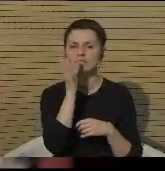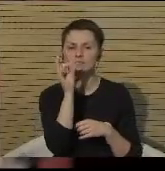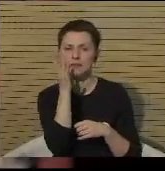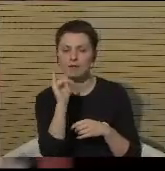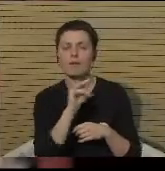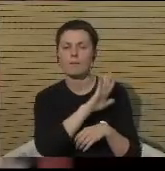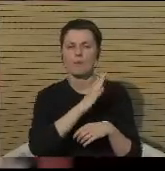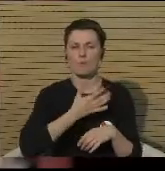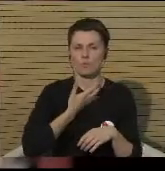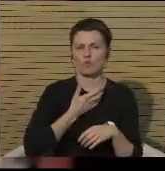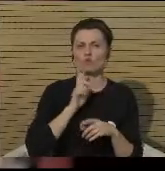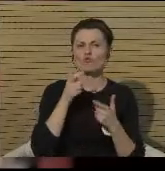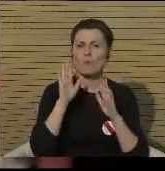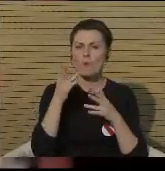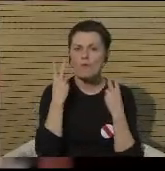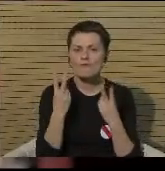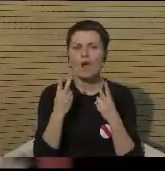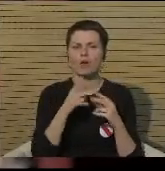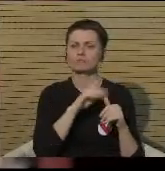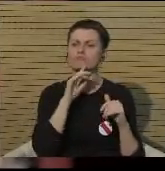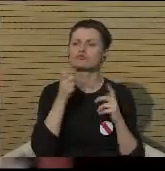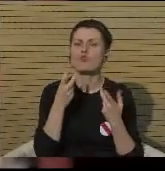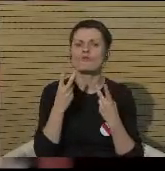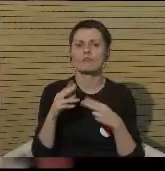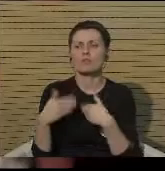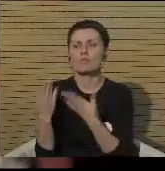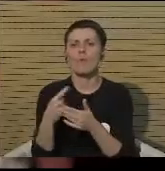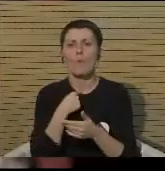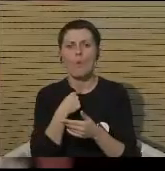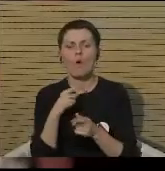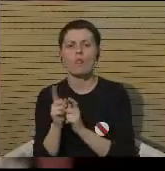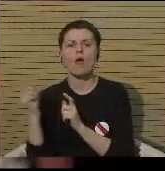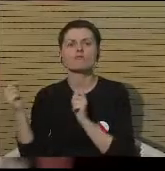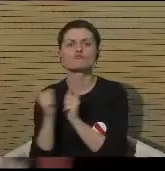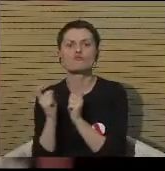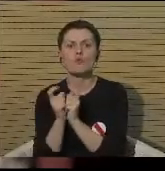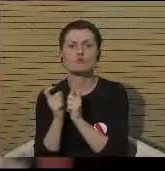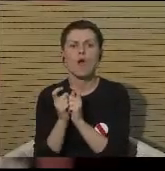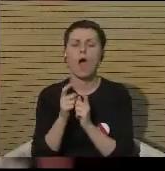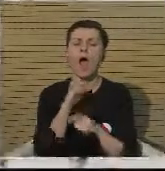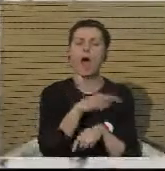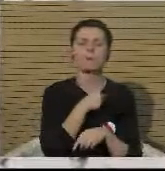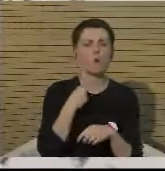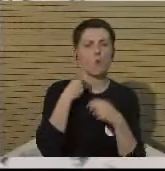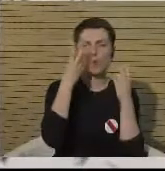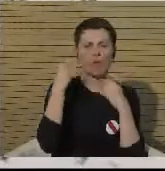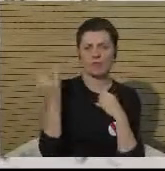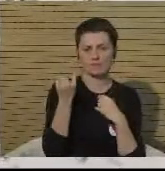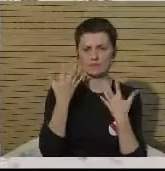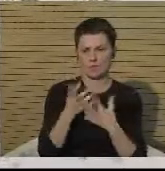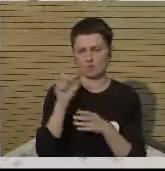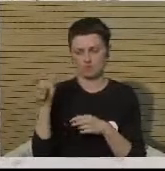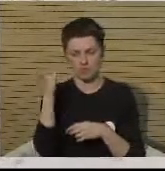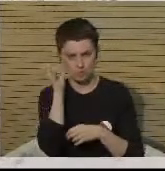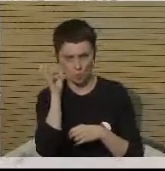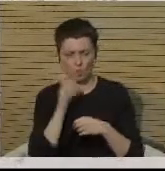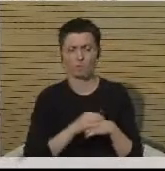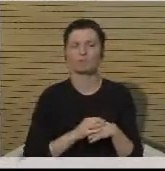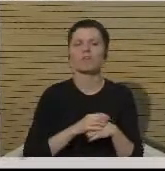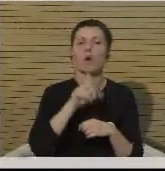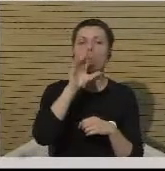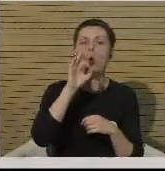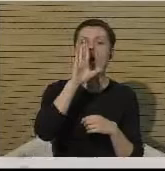Jaworski had this idea of what should be emphasized in the literary debate, and the Polish culture sometimes